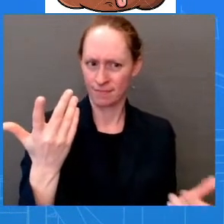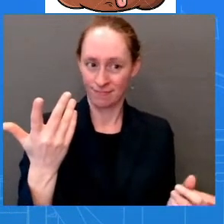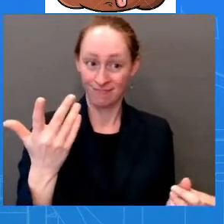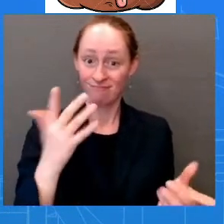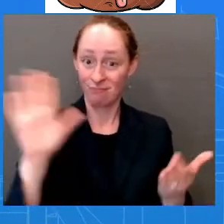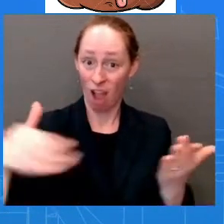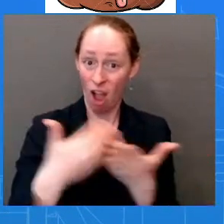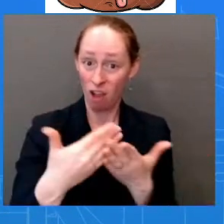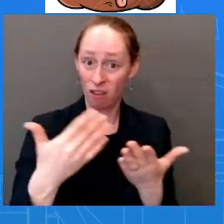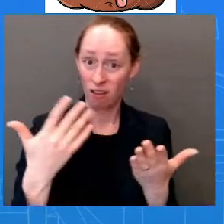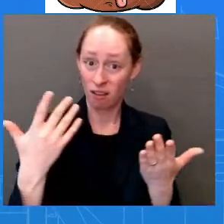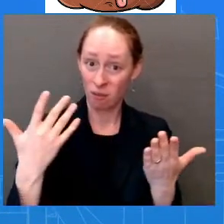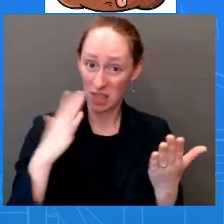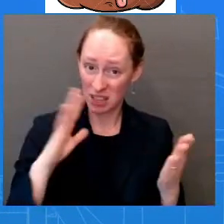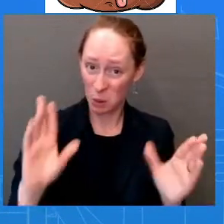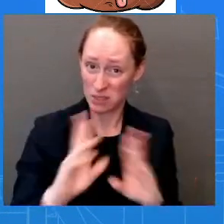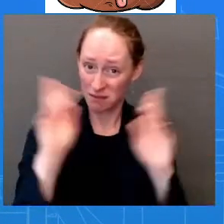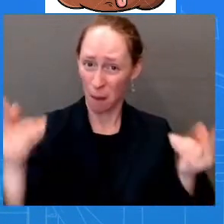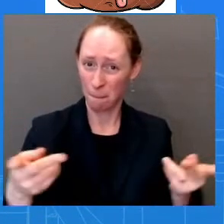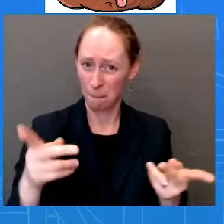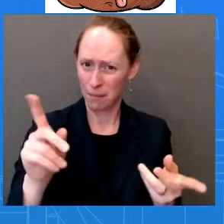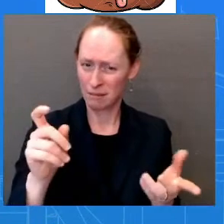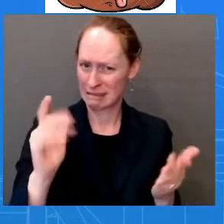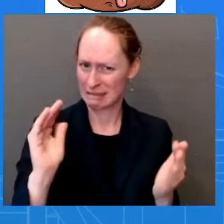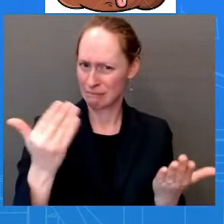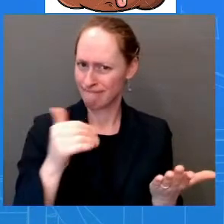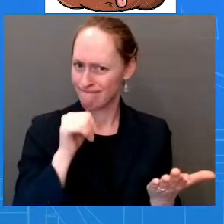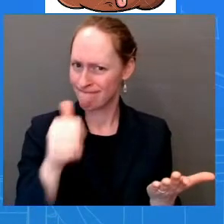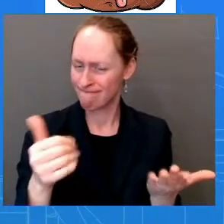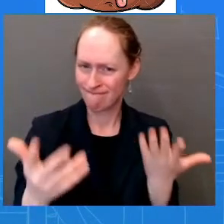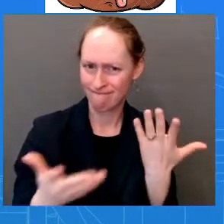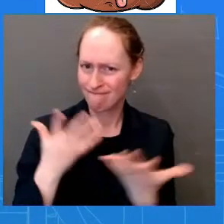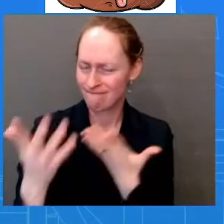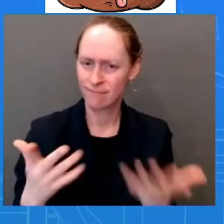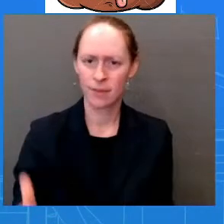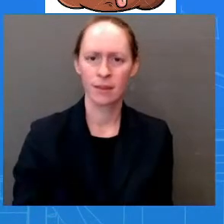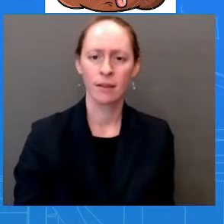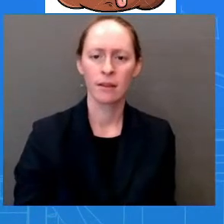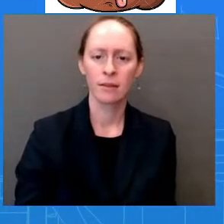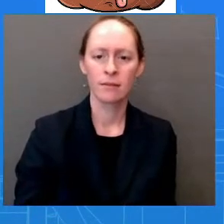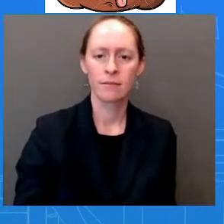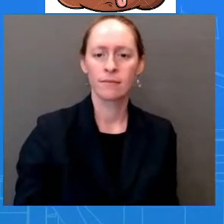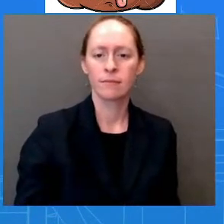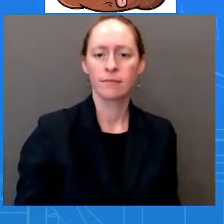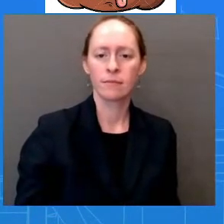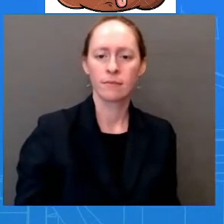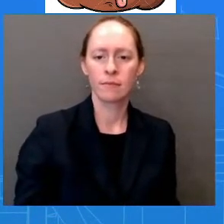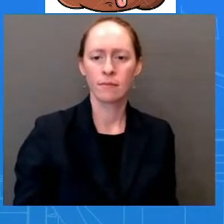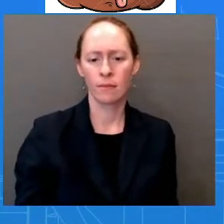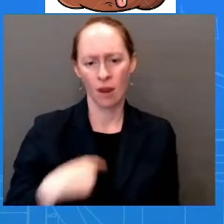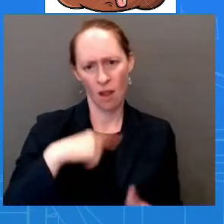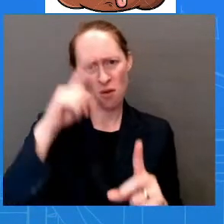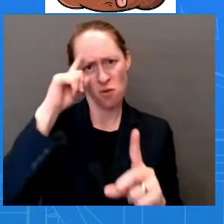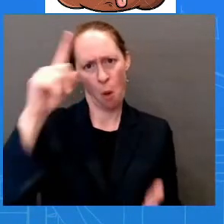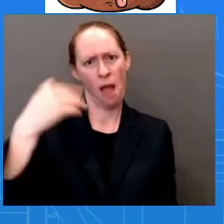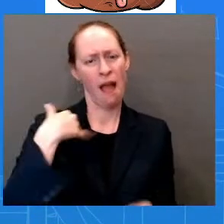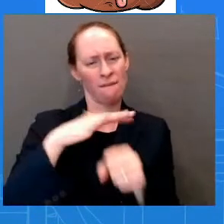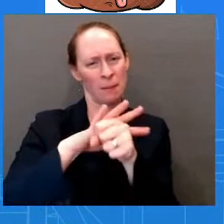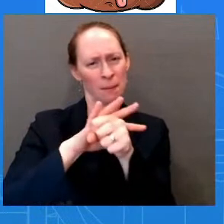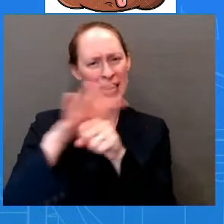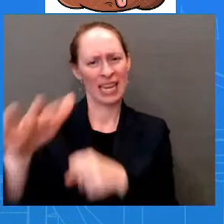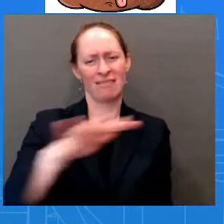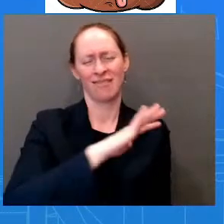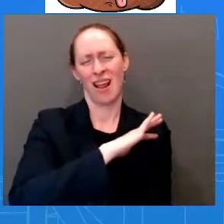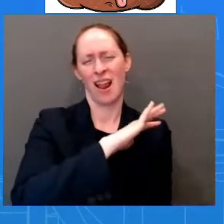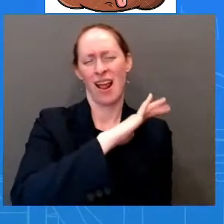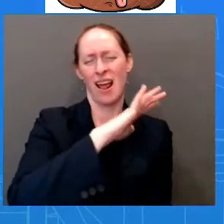The reporters are like basically laughing at these guys at this point. It's a sign of change. For instance, you end up having to deal with the